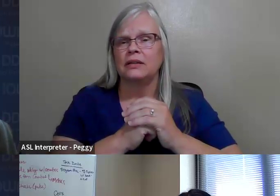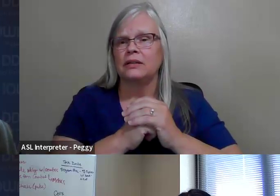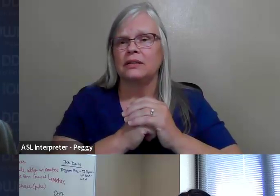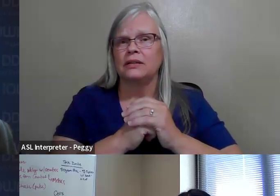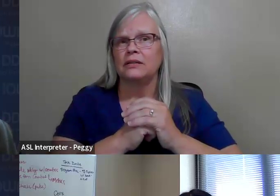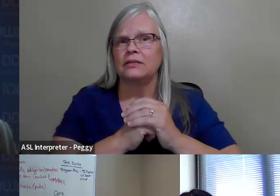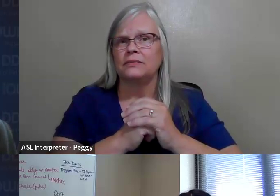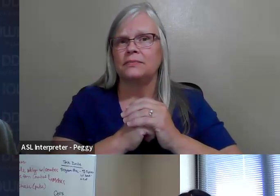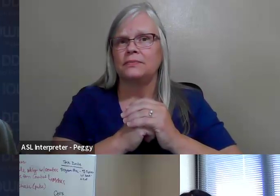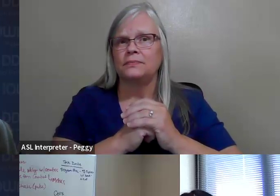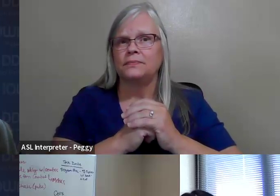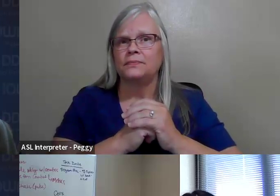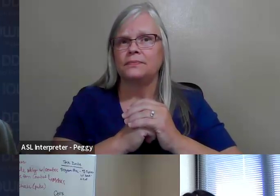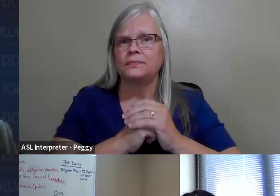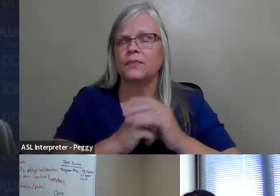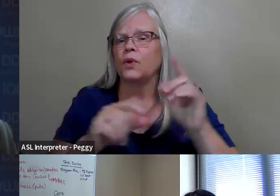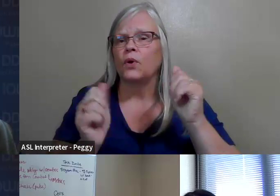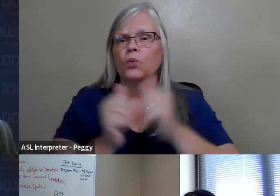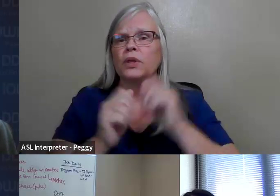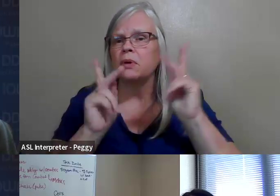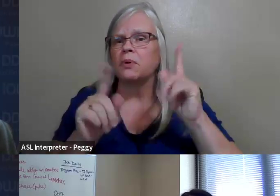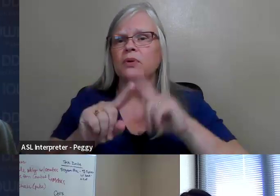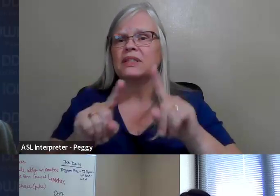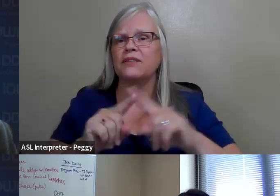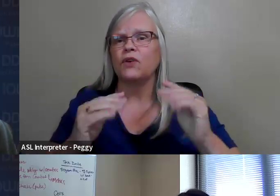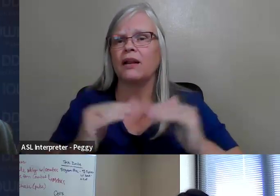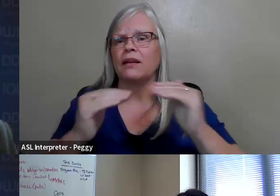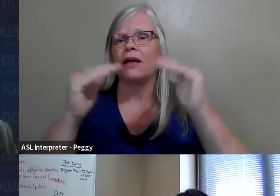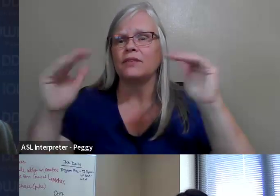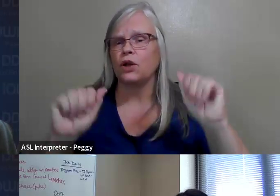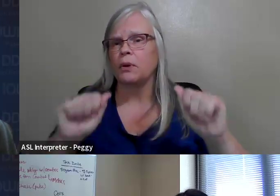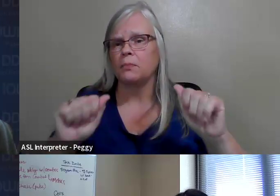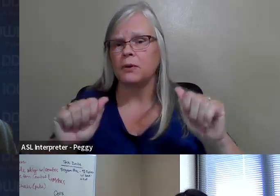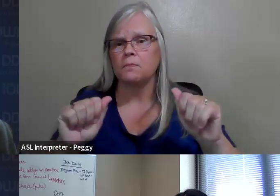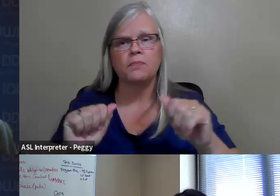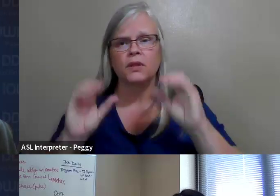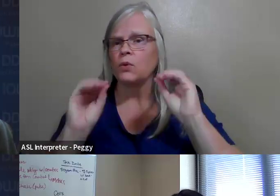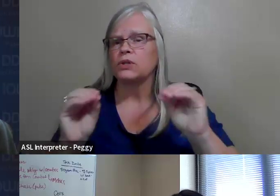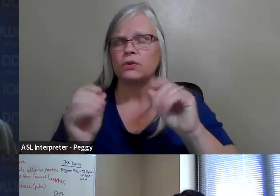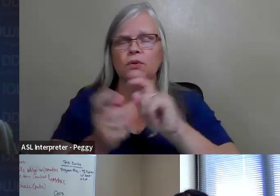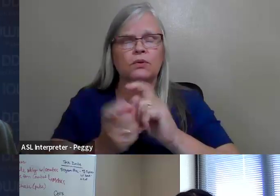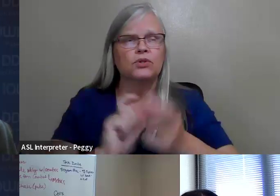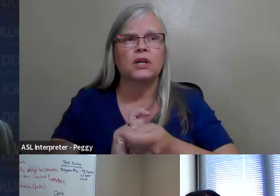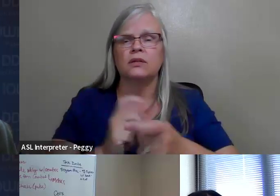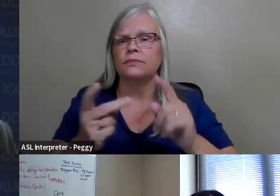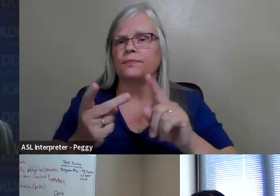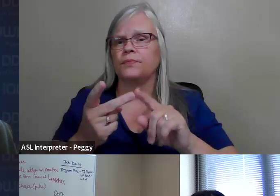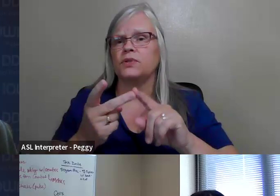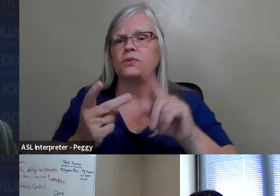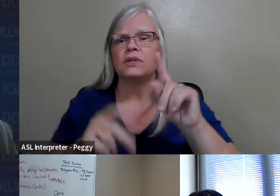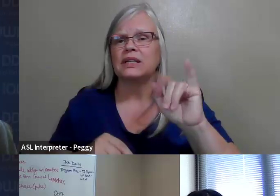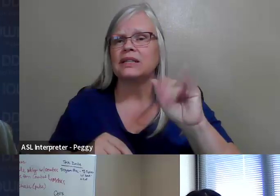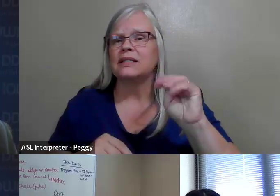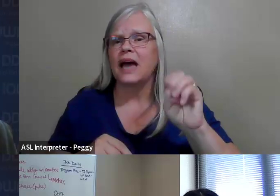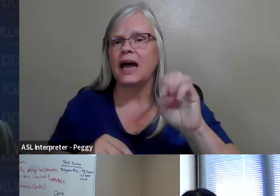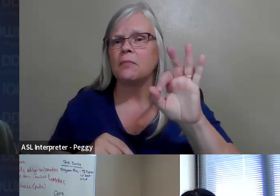voting with different levels of ability. There weren't any changes to timeframes